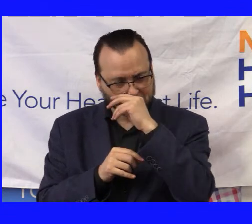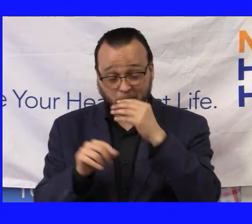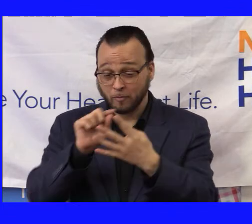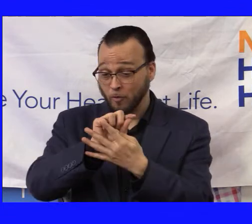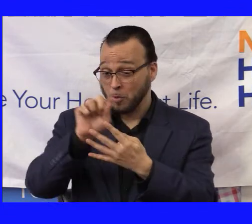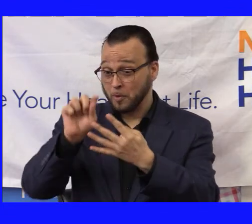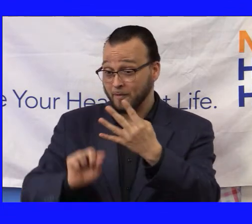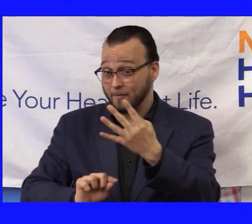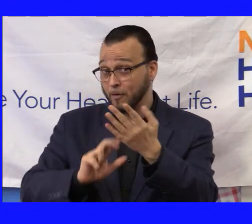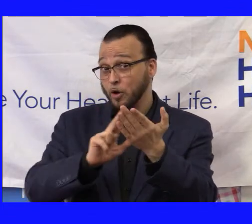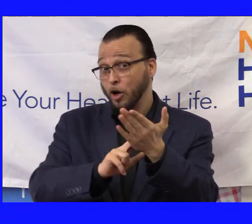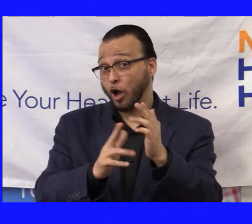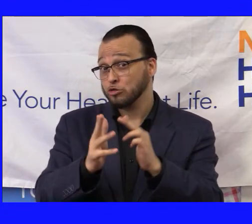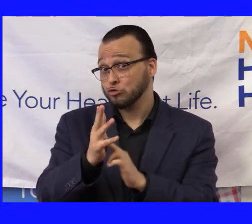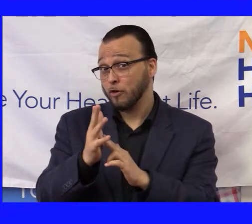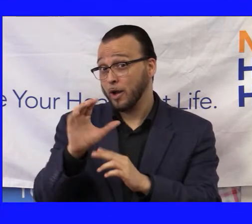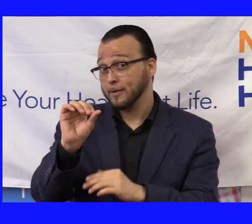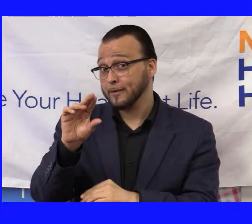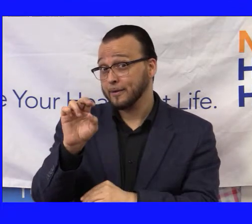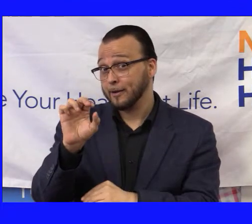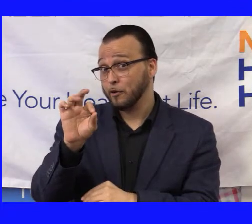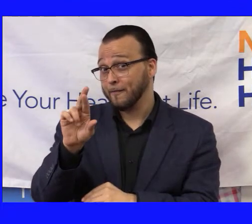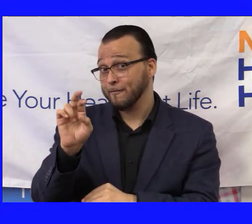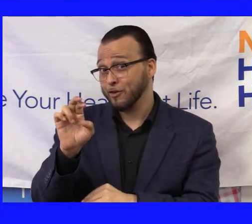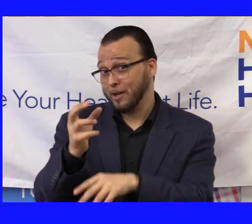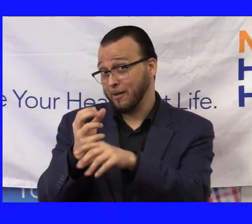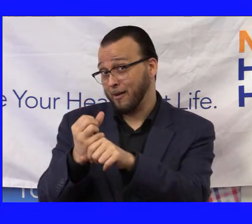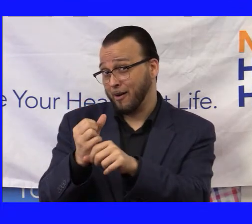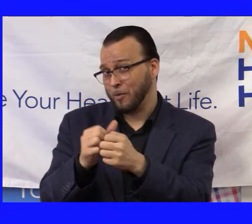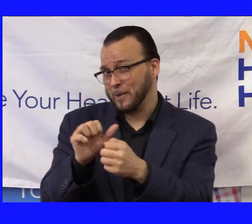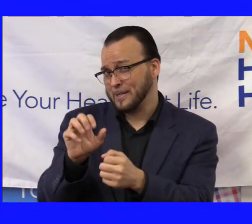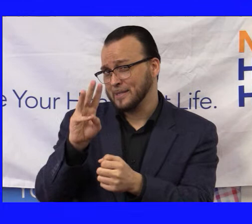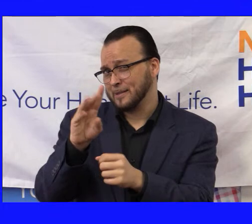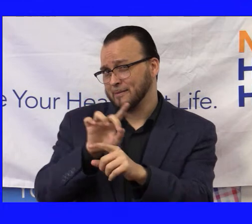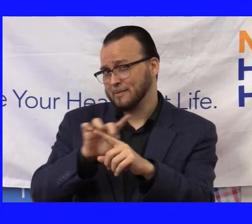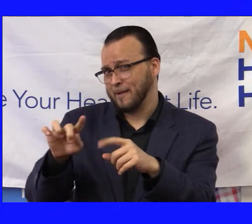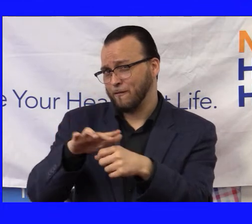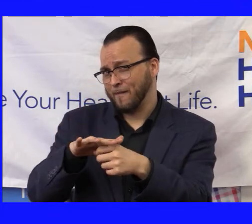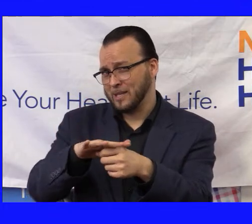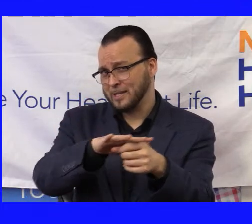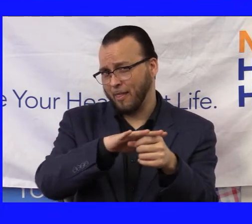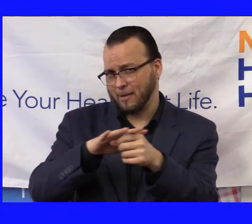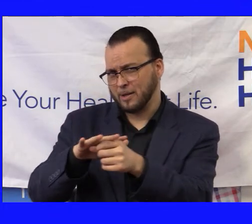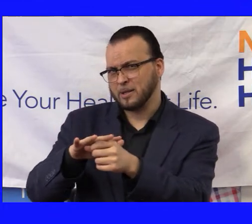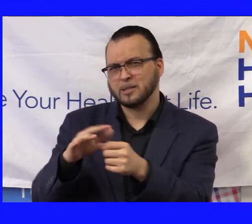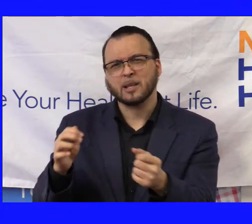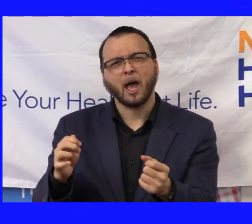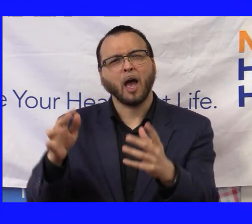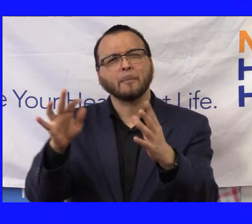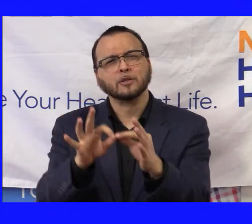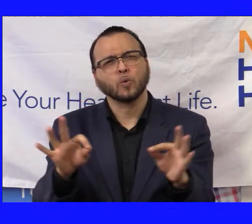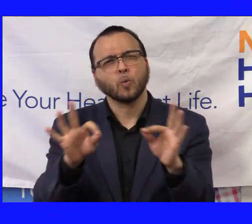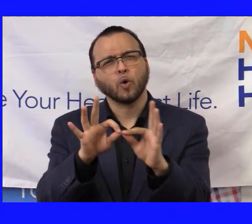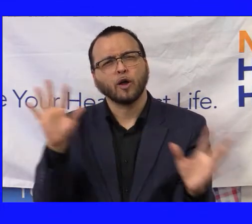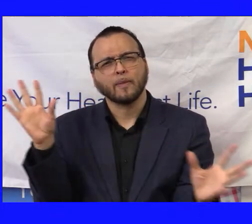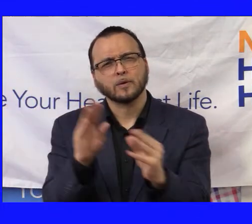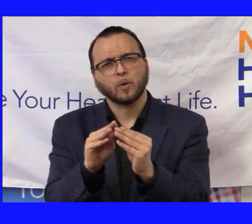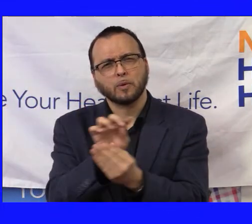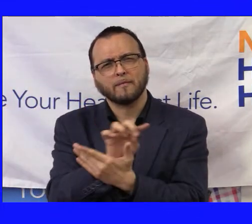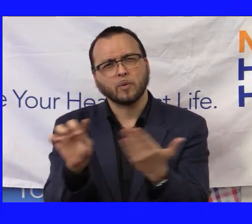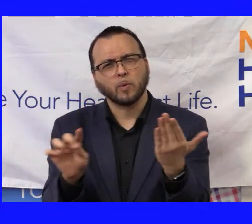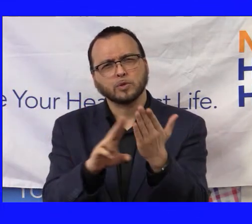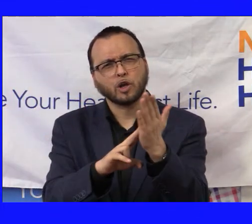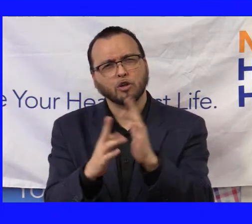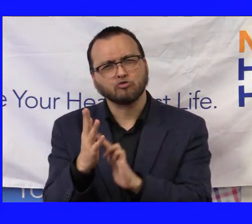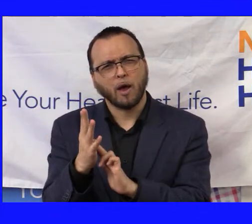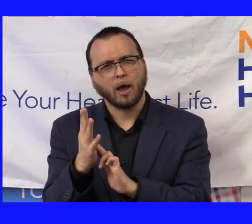contracts that Carefree got with 6 facilities, could I just get a sense of the total of those contracts, or